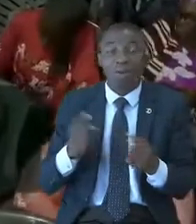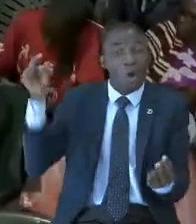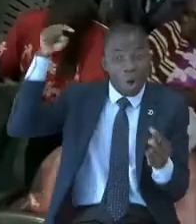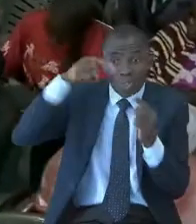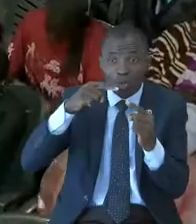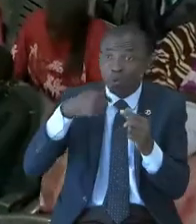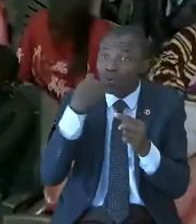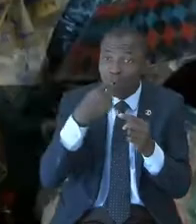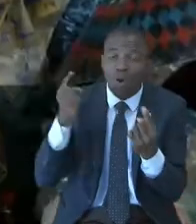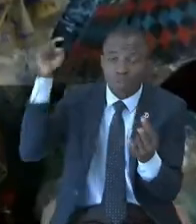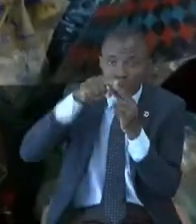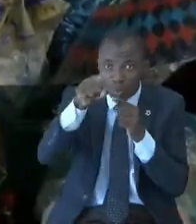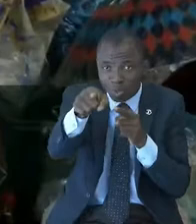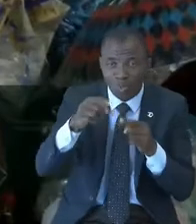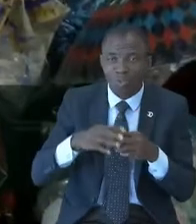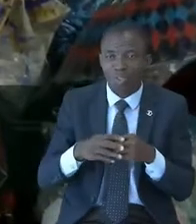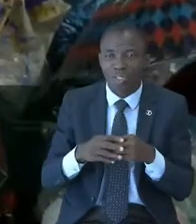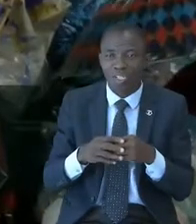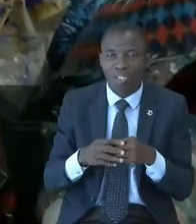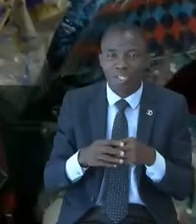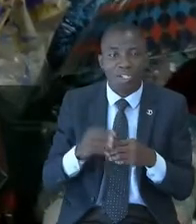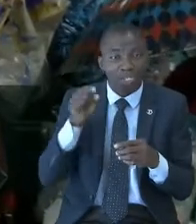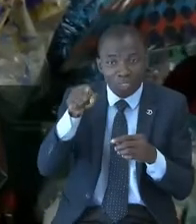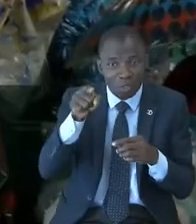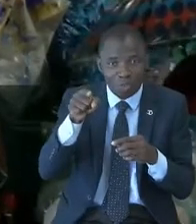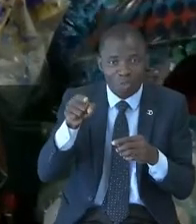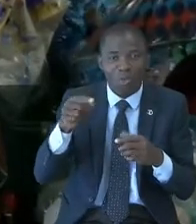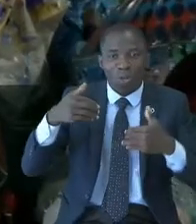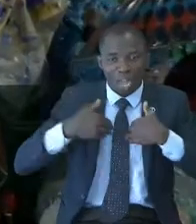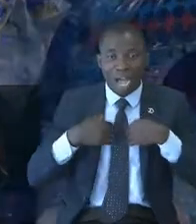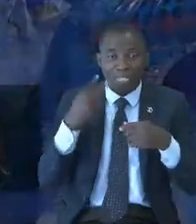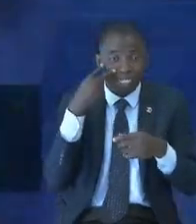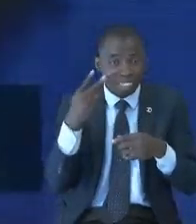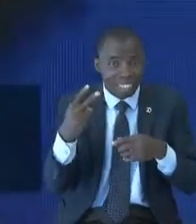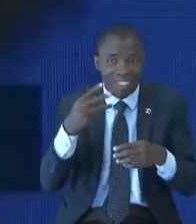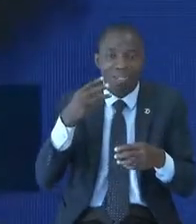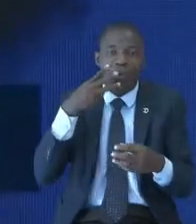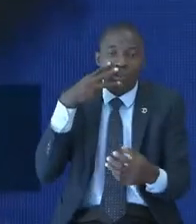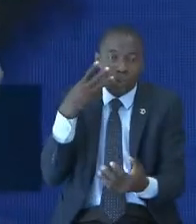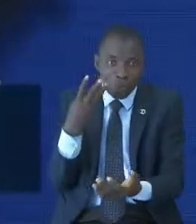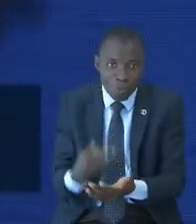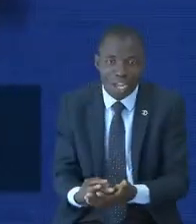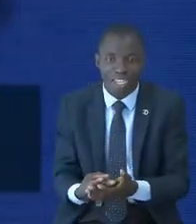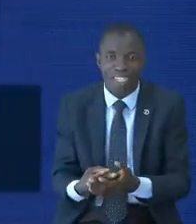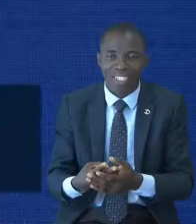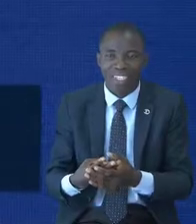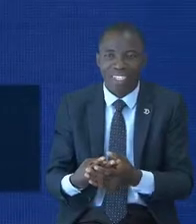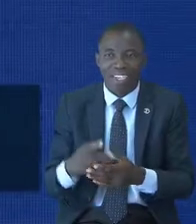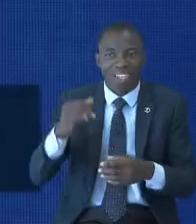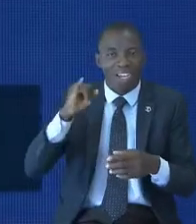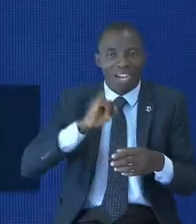unto you, he said, thou hast seen well, I